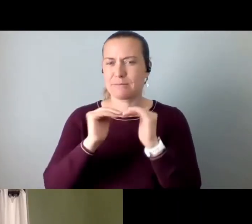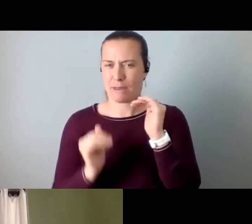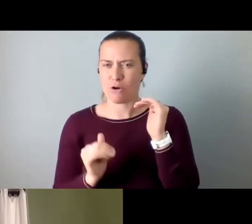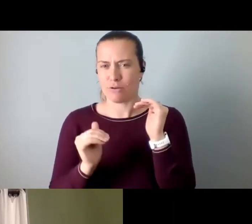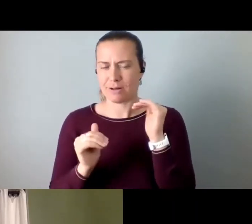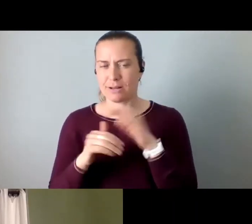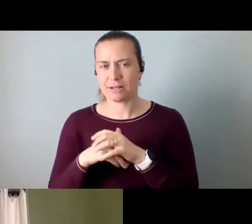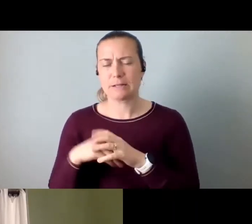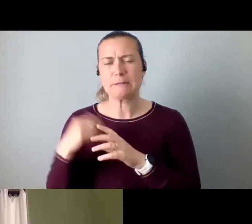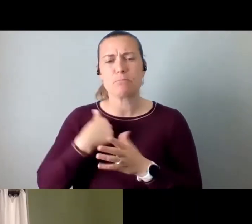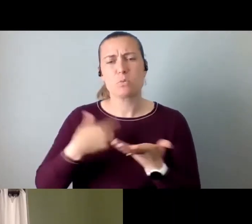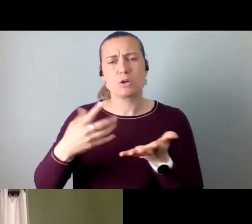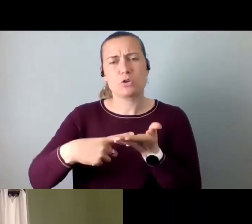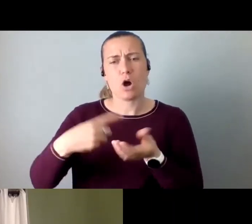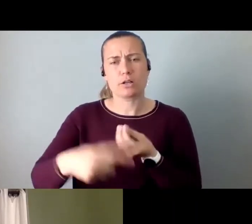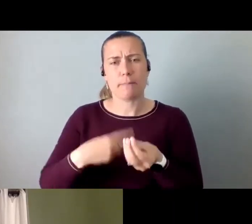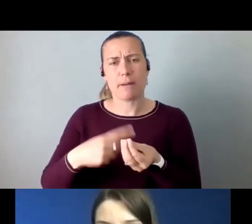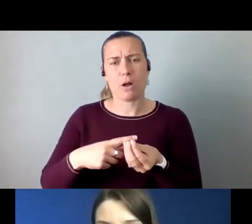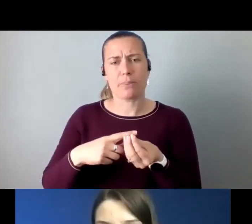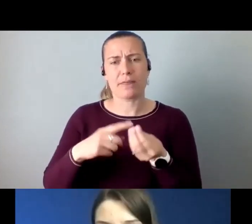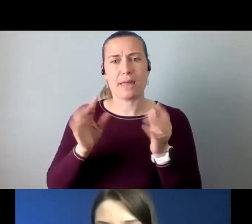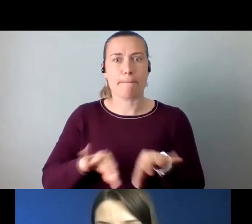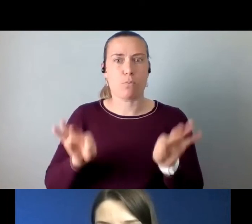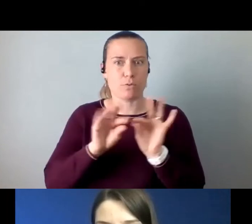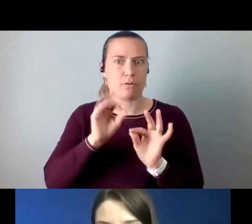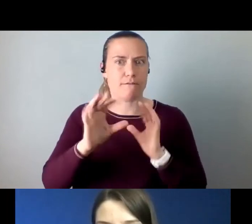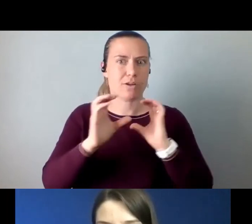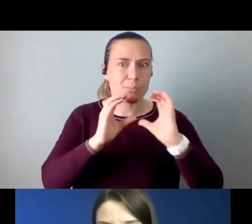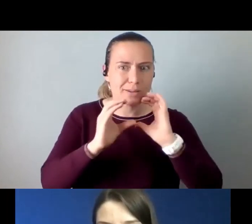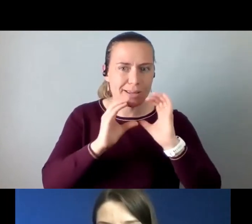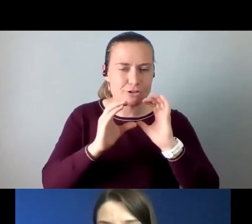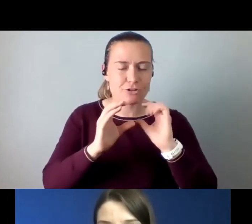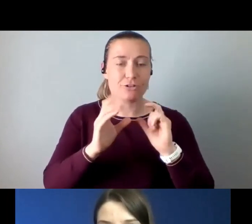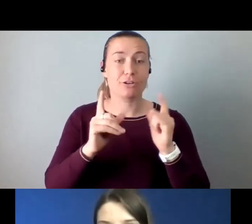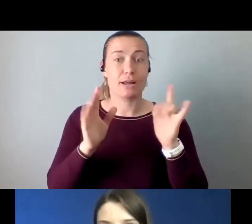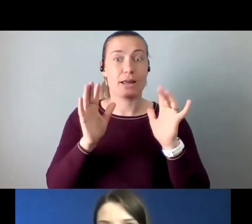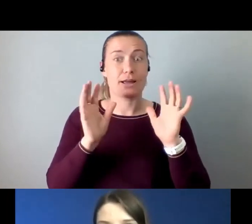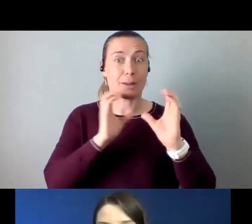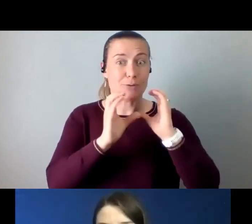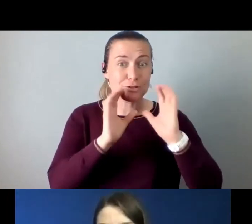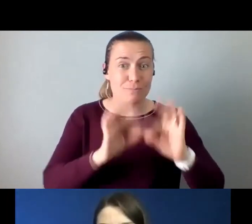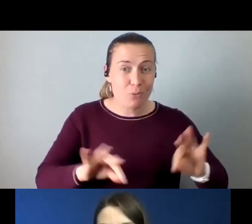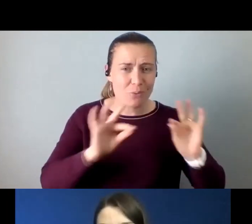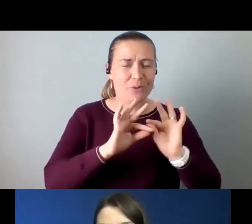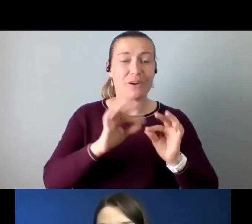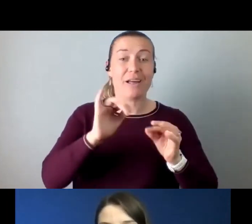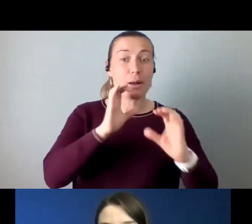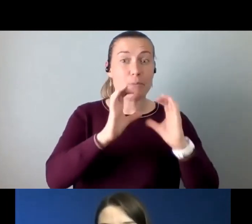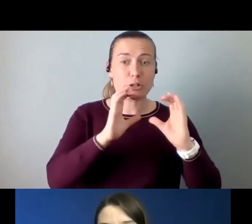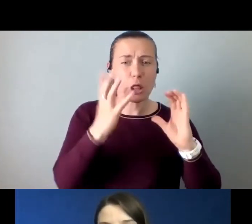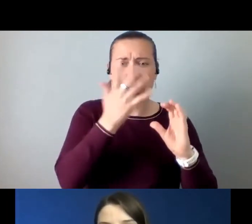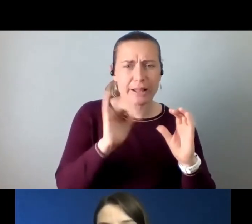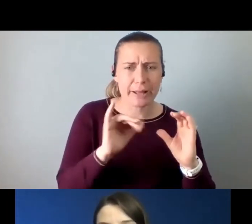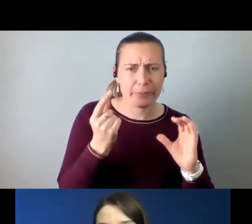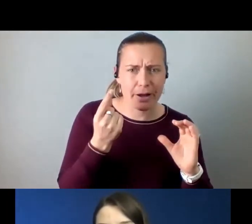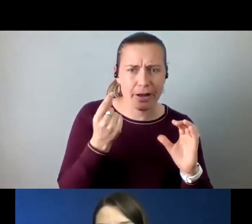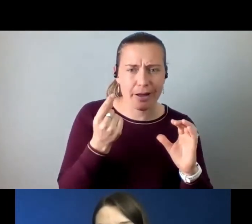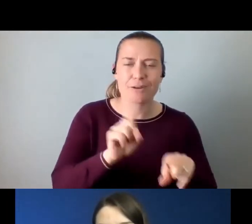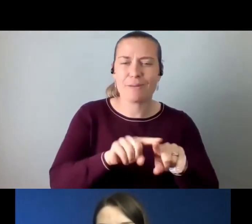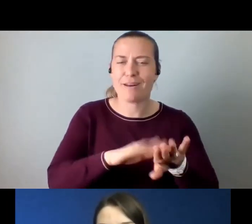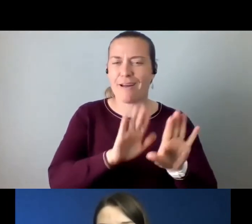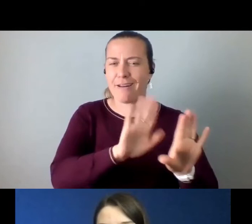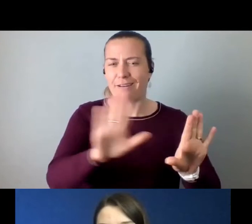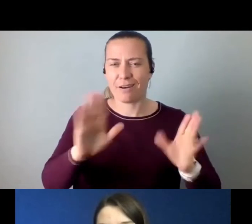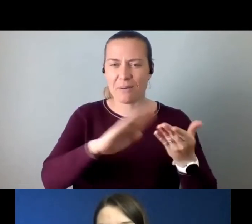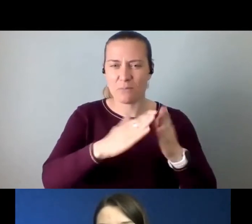we were talking about the importance of communication and what that communication looks like in different communities, whether it's